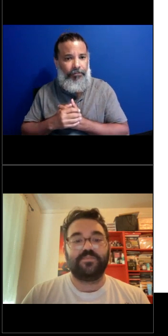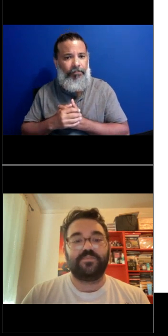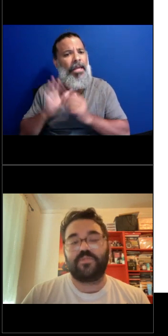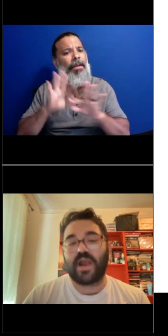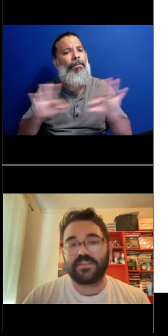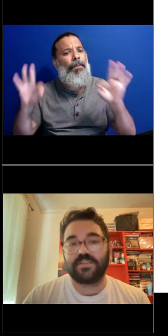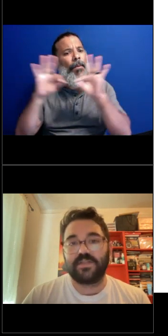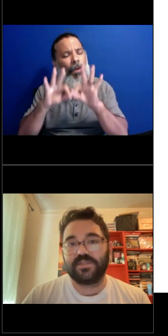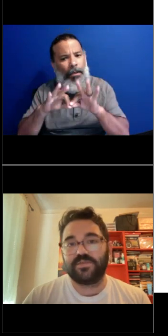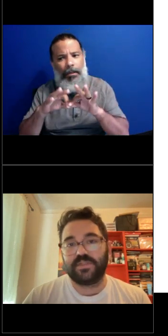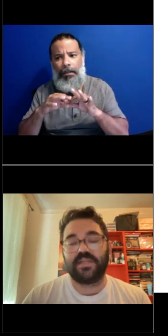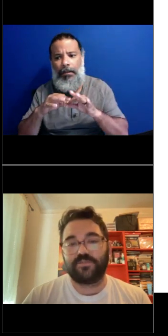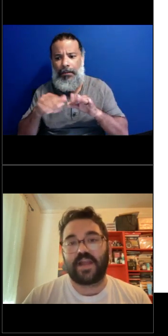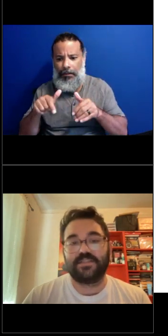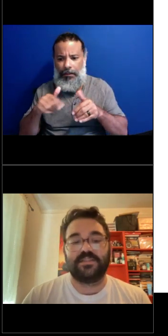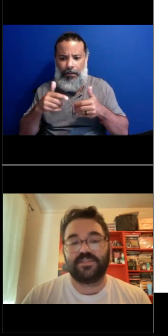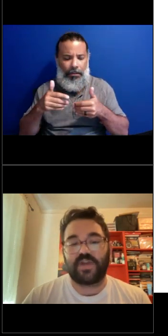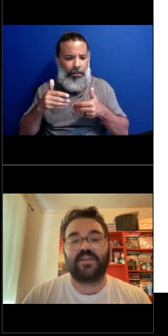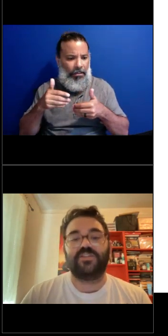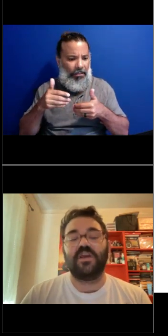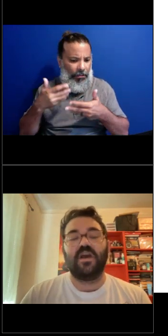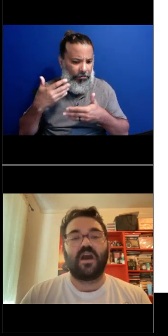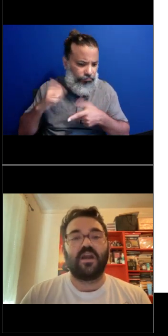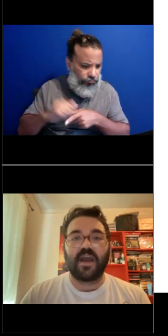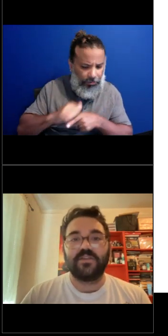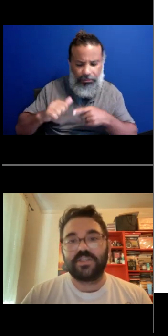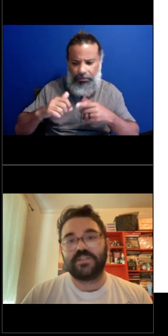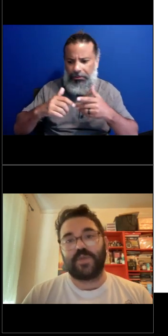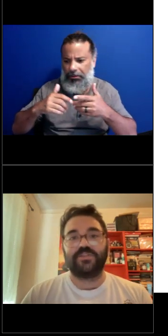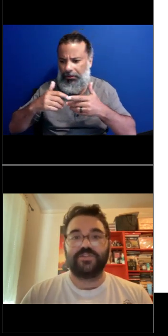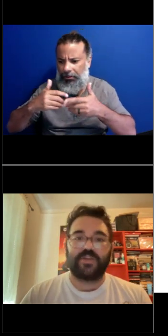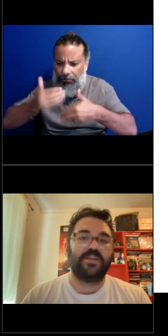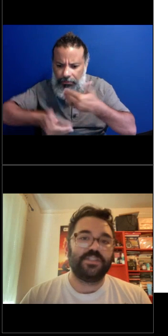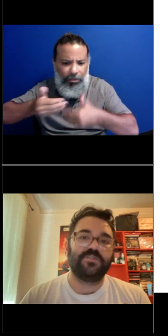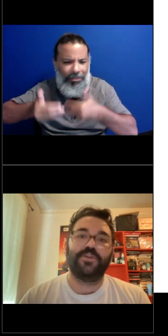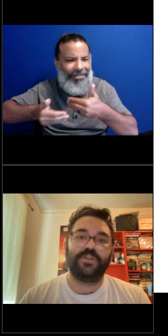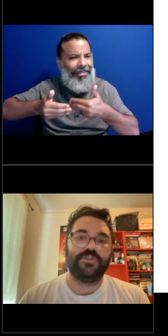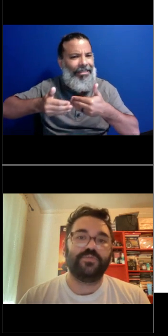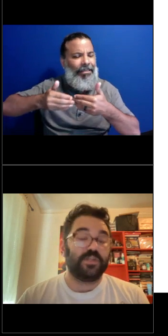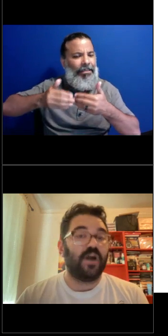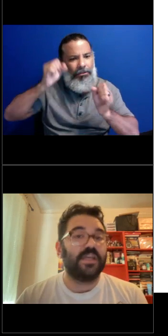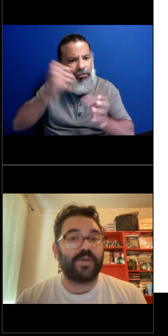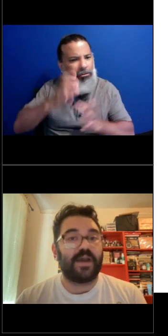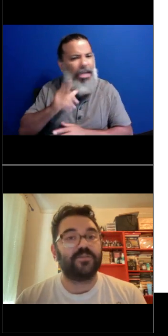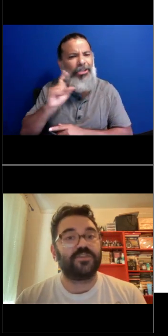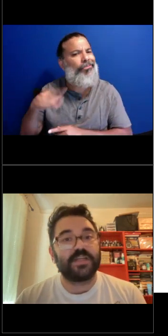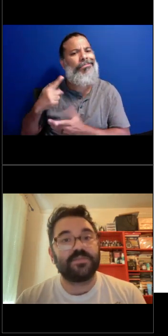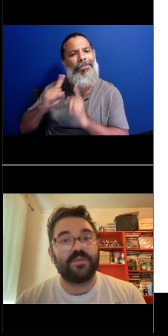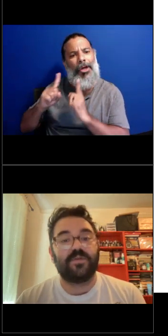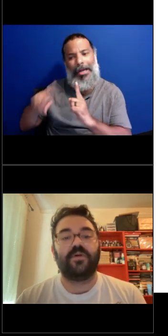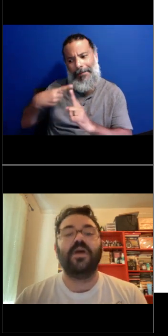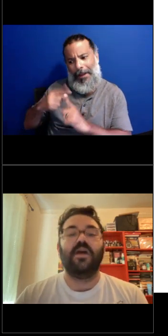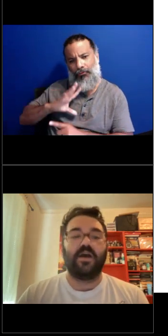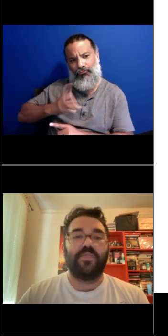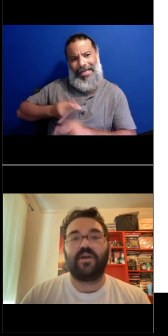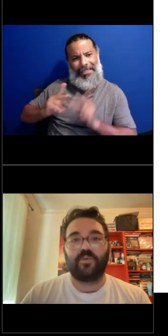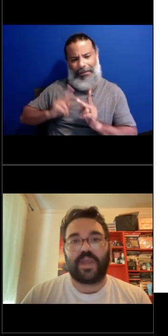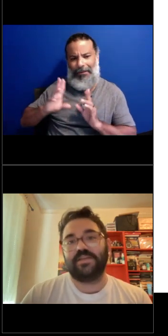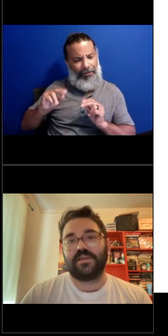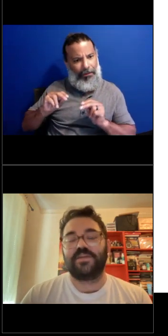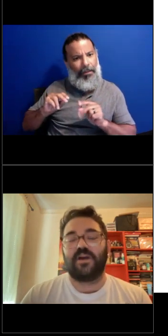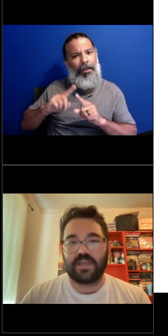these kinds of practices, these strategies, are not just special strategies for use when talking about trans people.